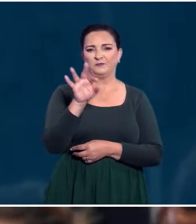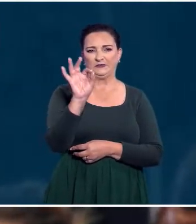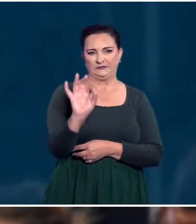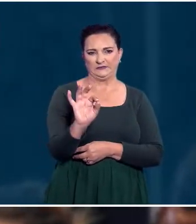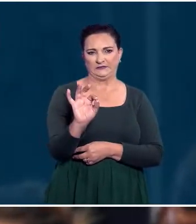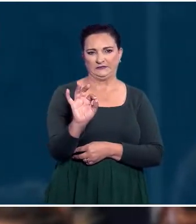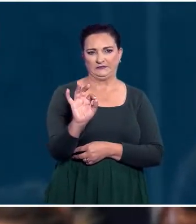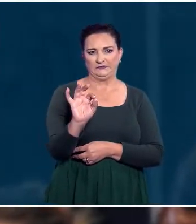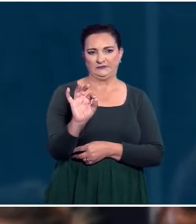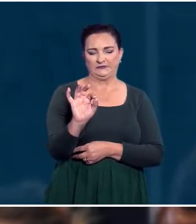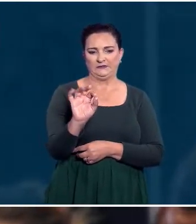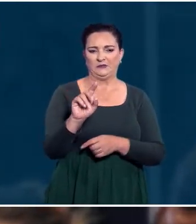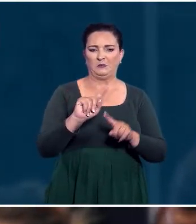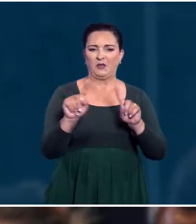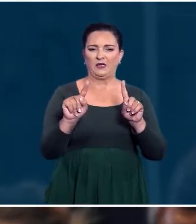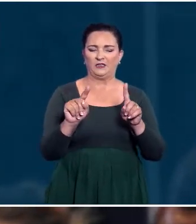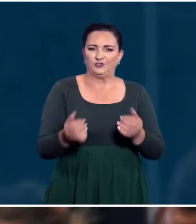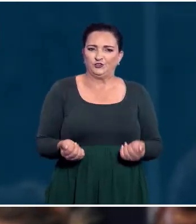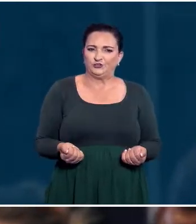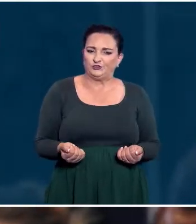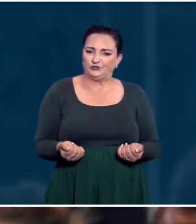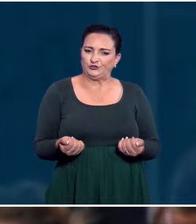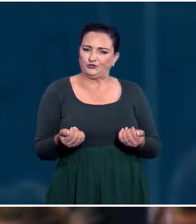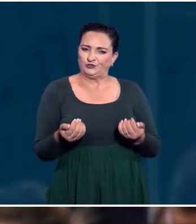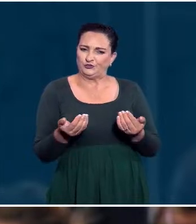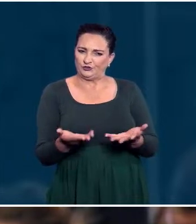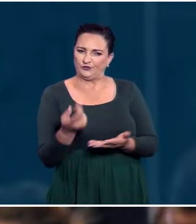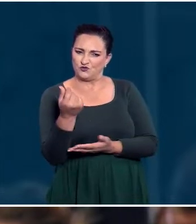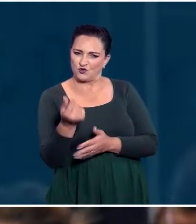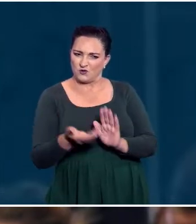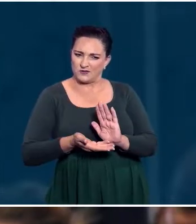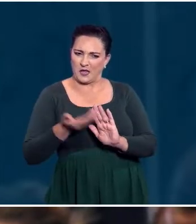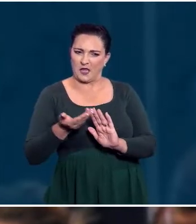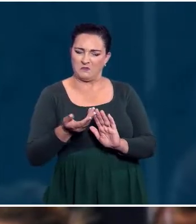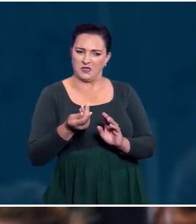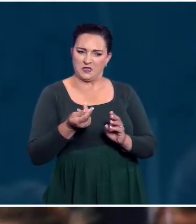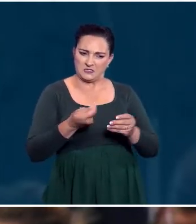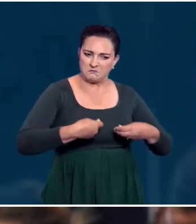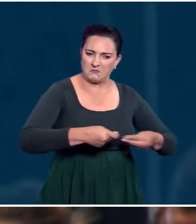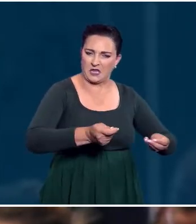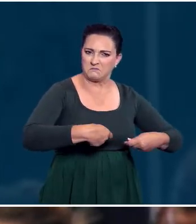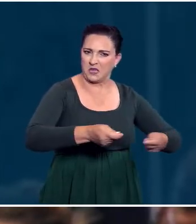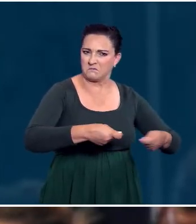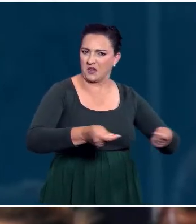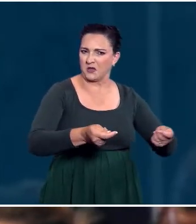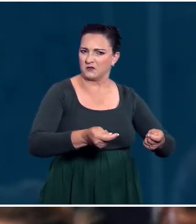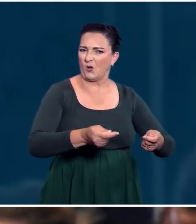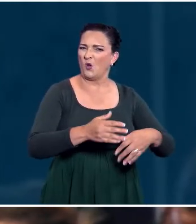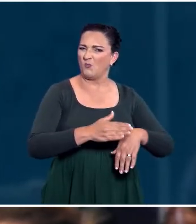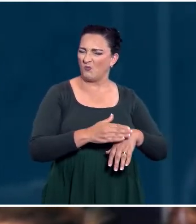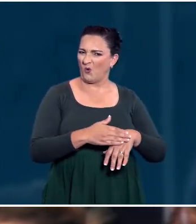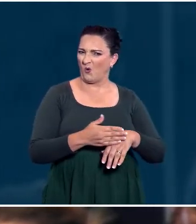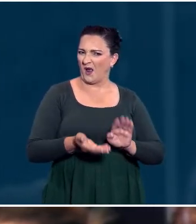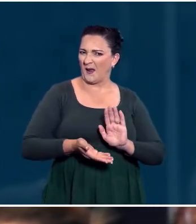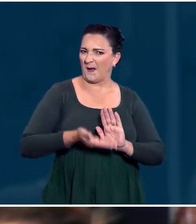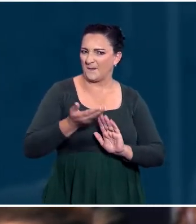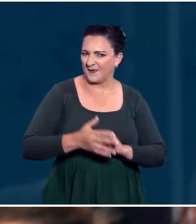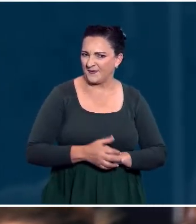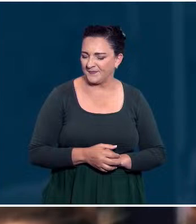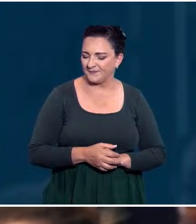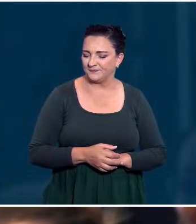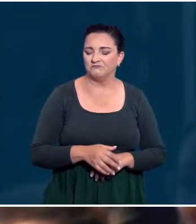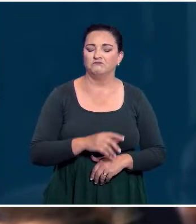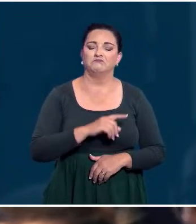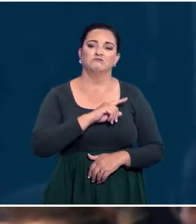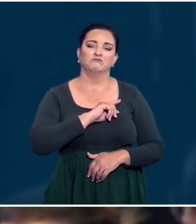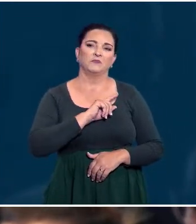goods and services will cost more, people will be spending more money. With the result, inflation will go up. So the question is,